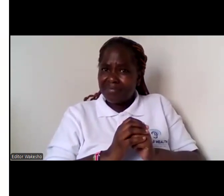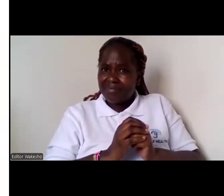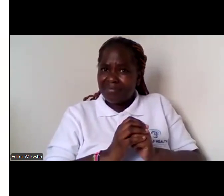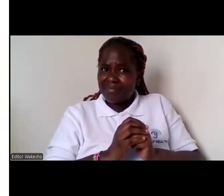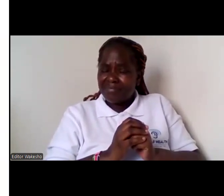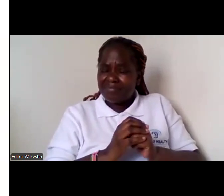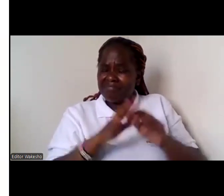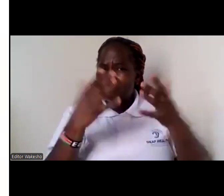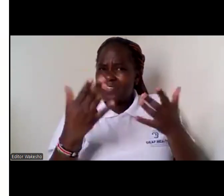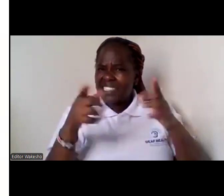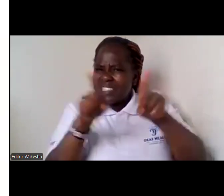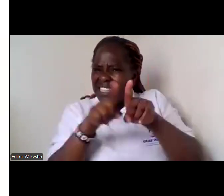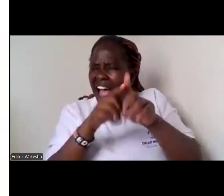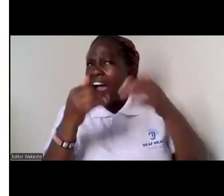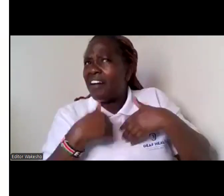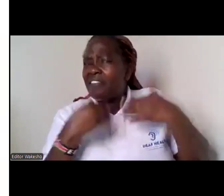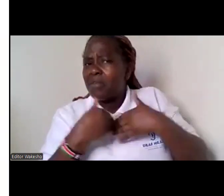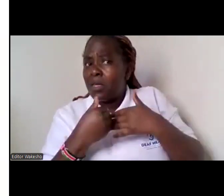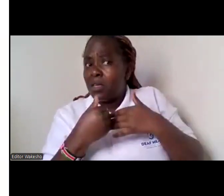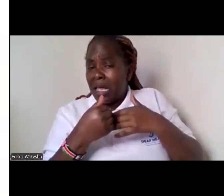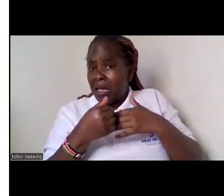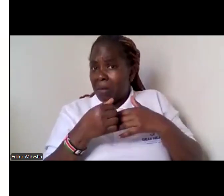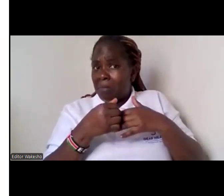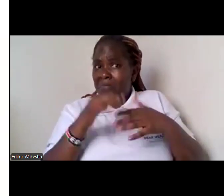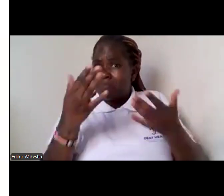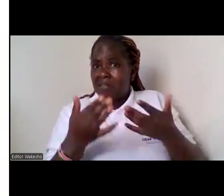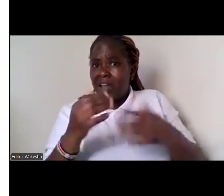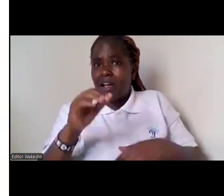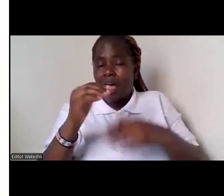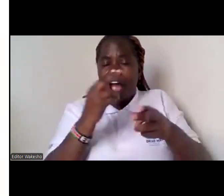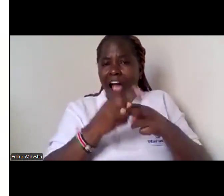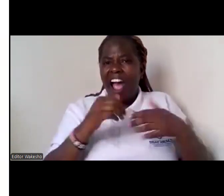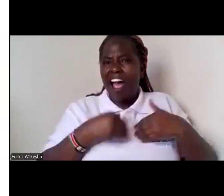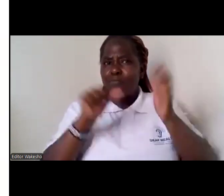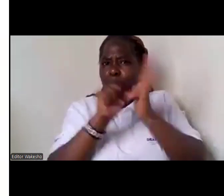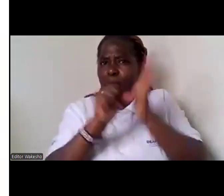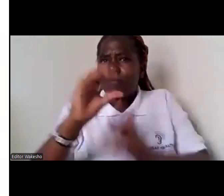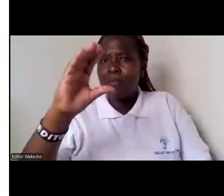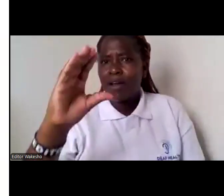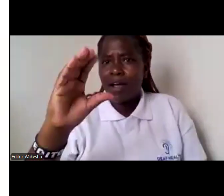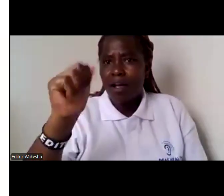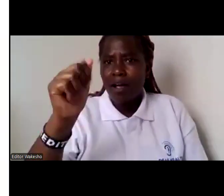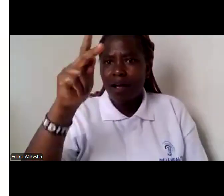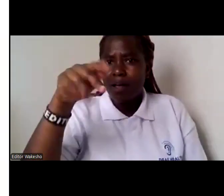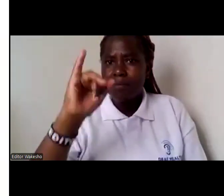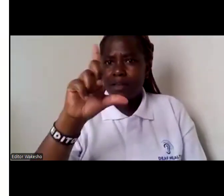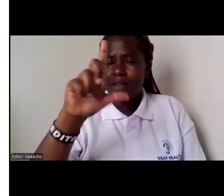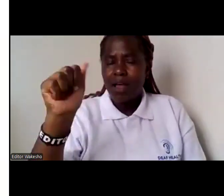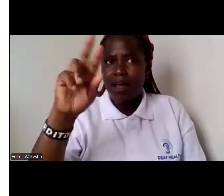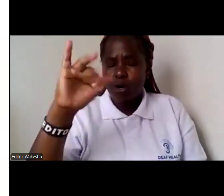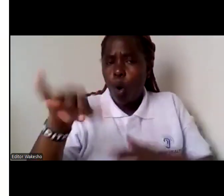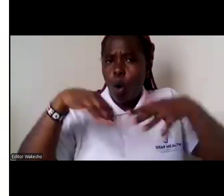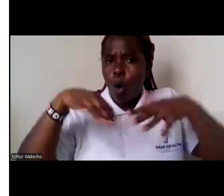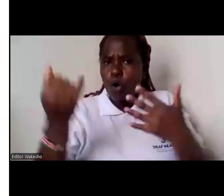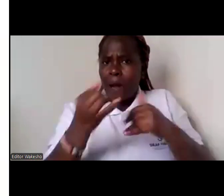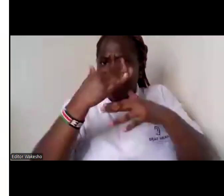like have some effects on capillaries, or does it attract blood within that area for